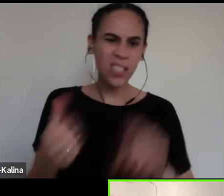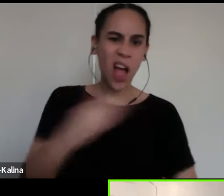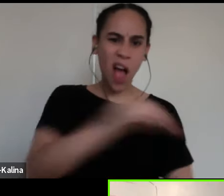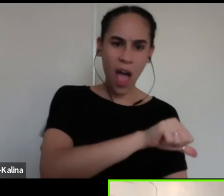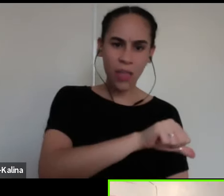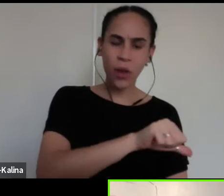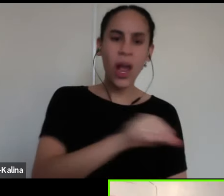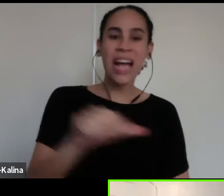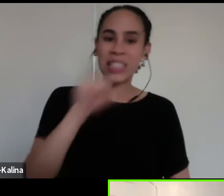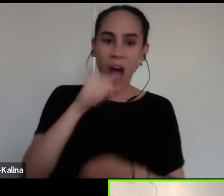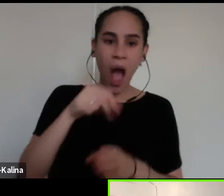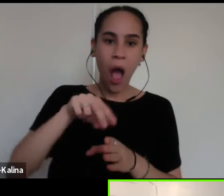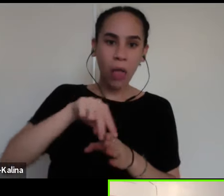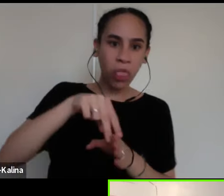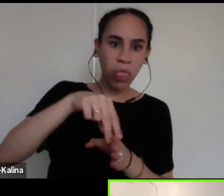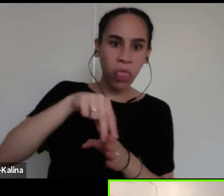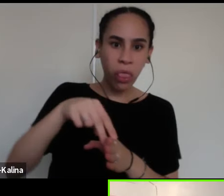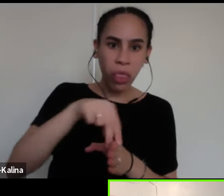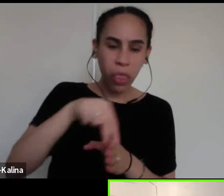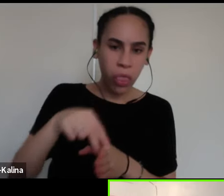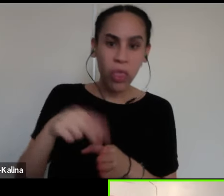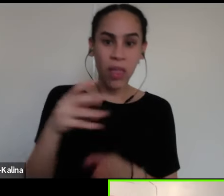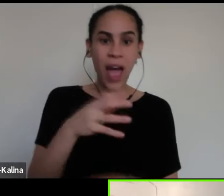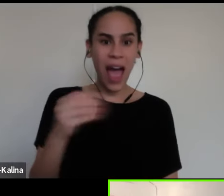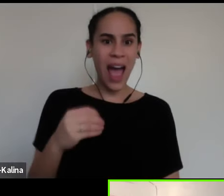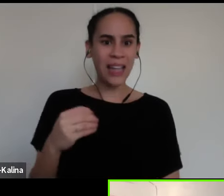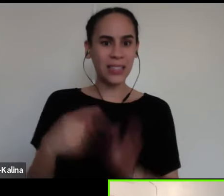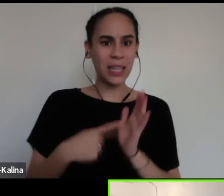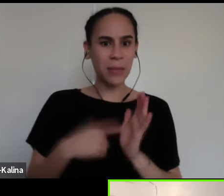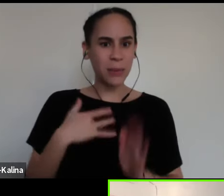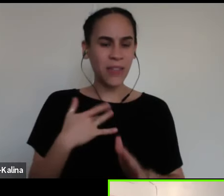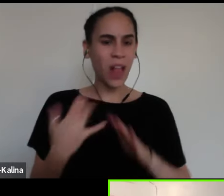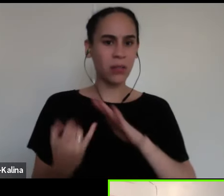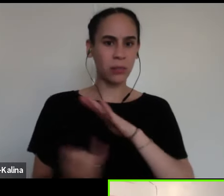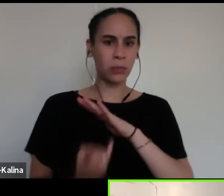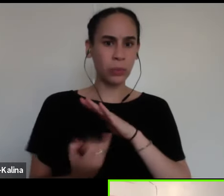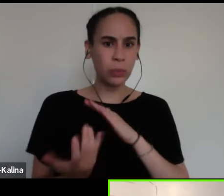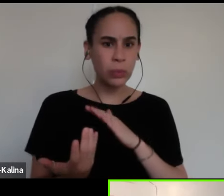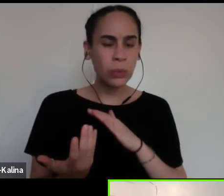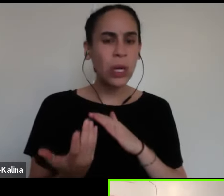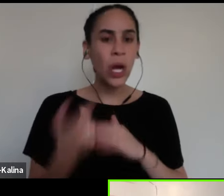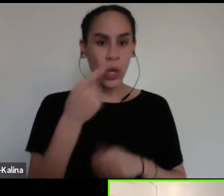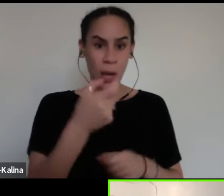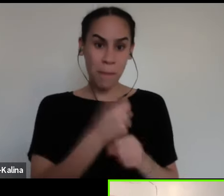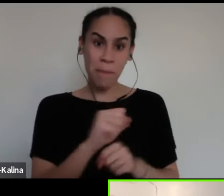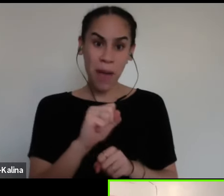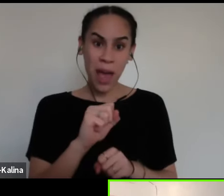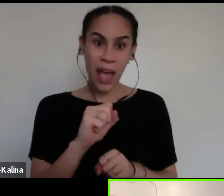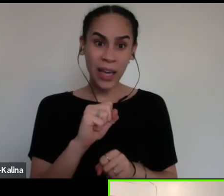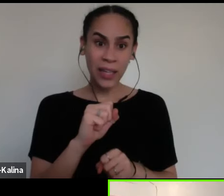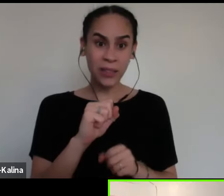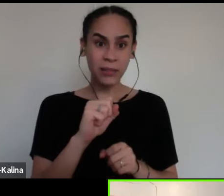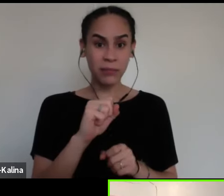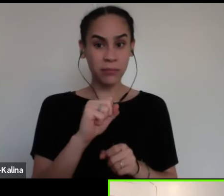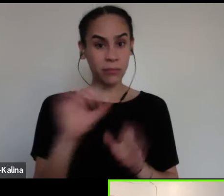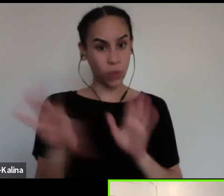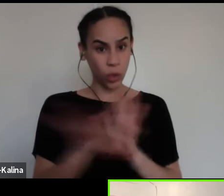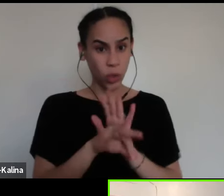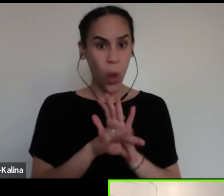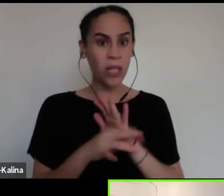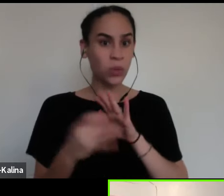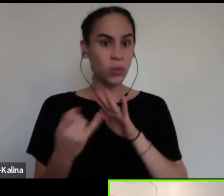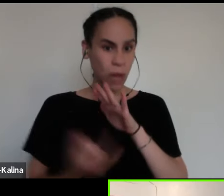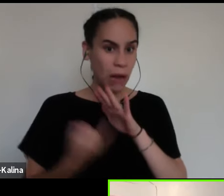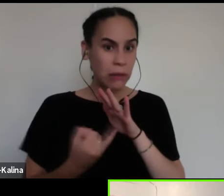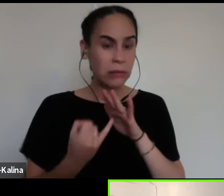of the road position to take. And it is alienating. You're making a choice to alienate in some cases. And I think that is what has to happen if you want